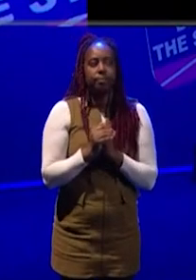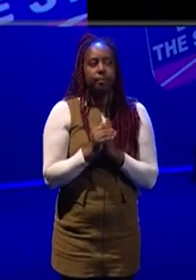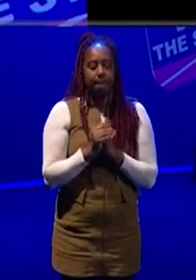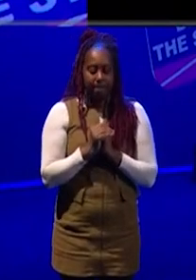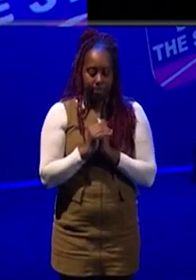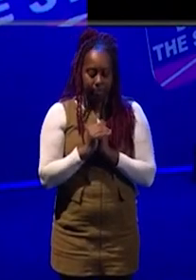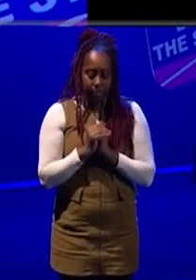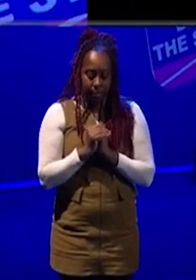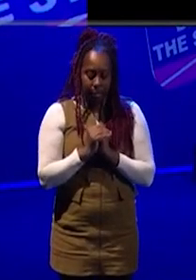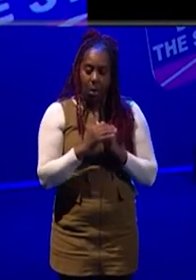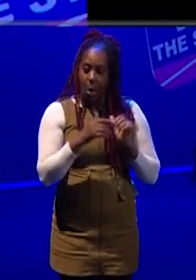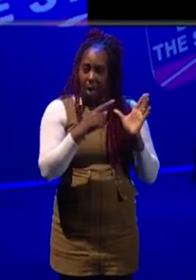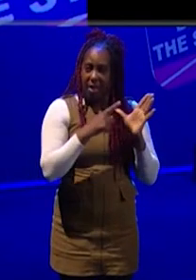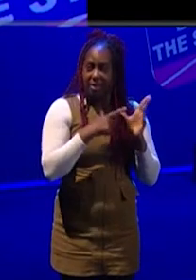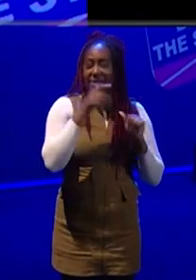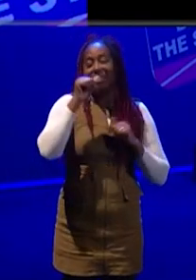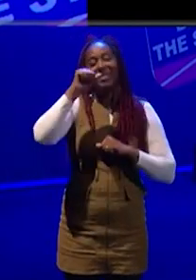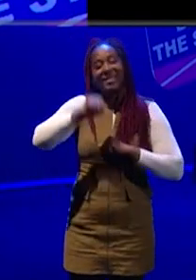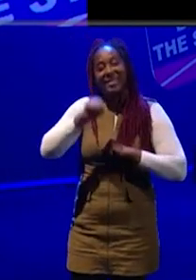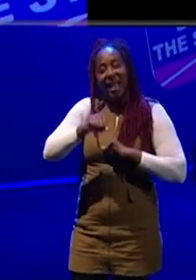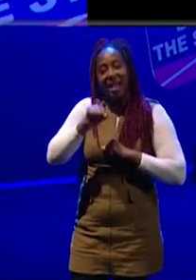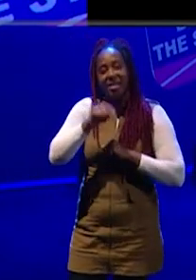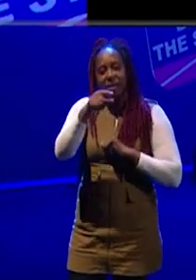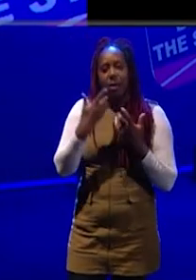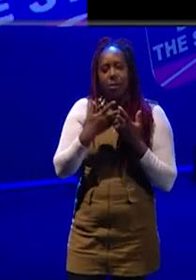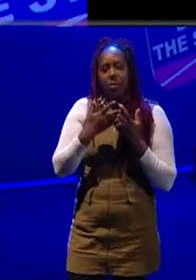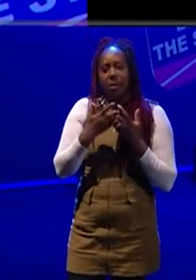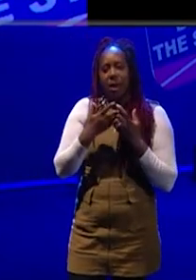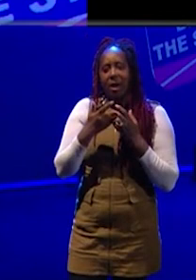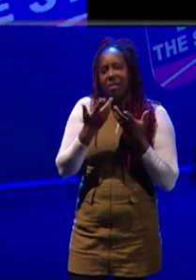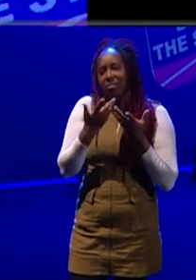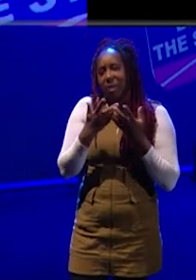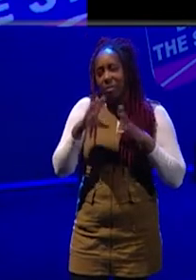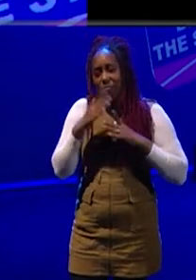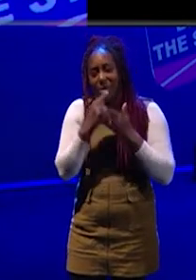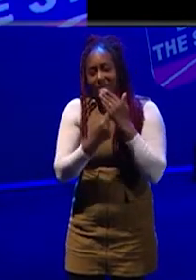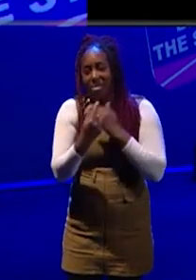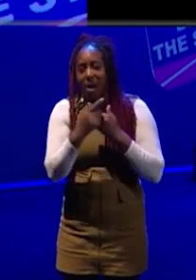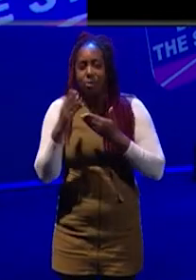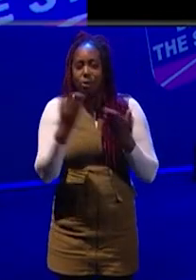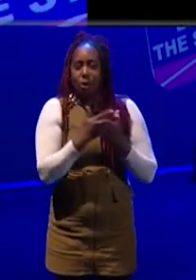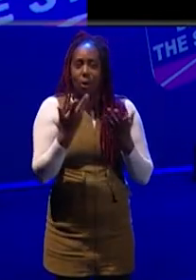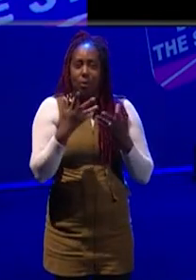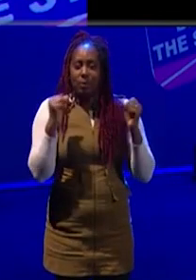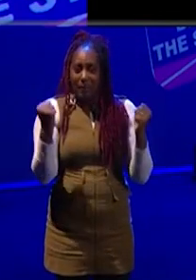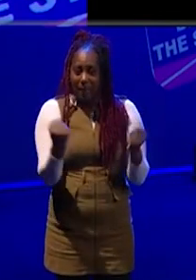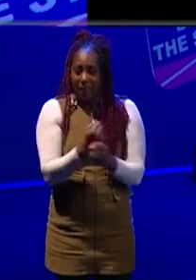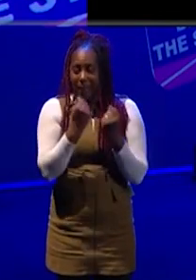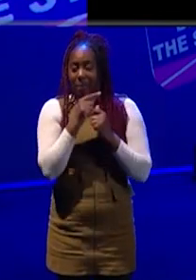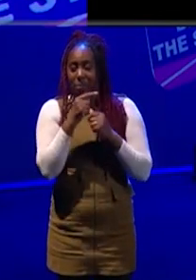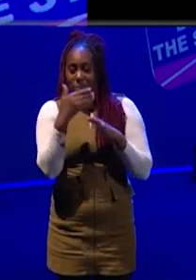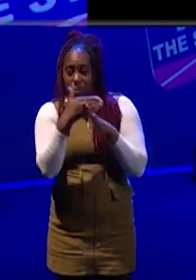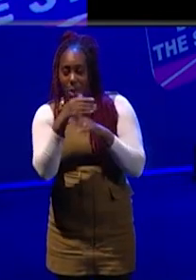Athena says, the network that I have been introduced to with regards to freelance and make theatre work shows the power of cross-discipline in this